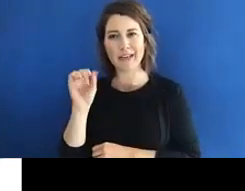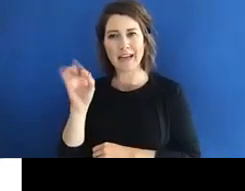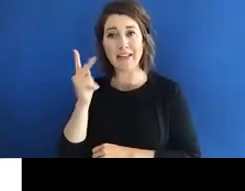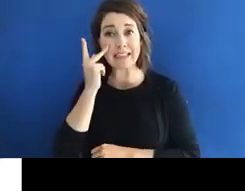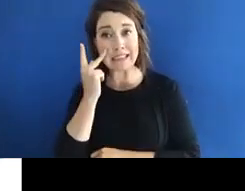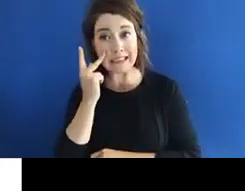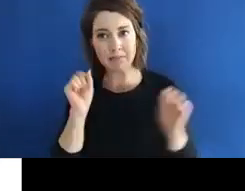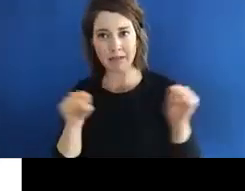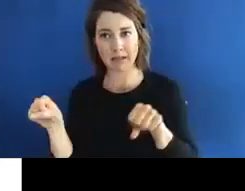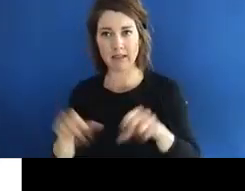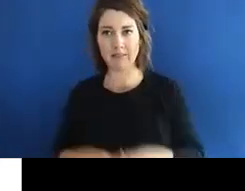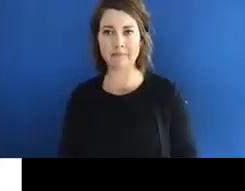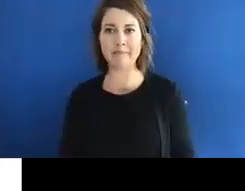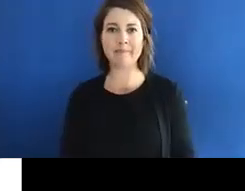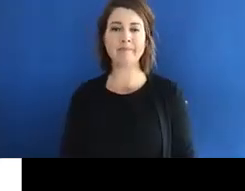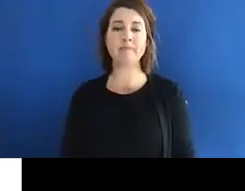next question.